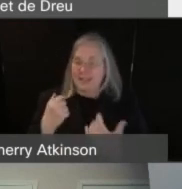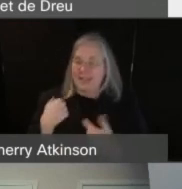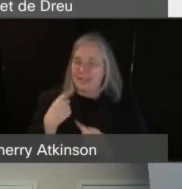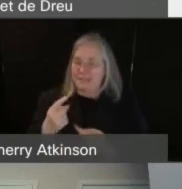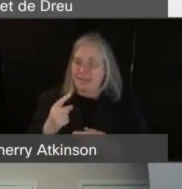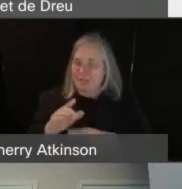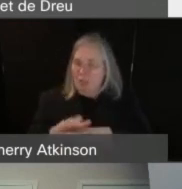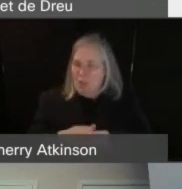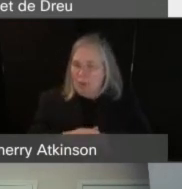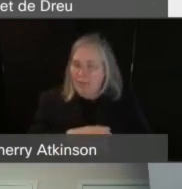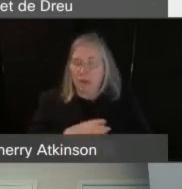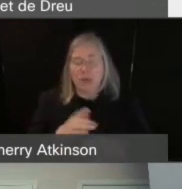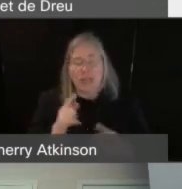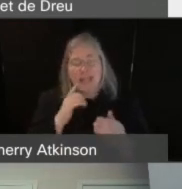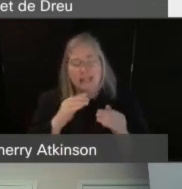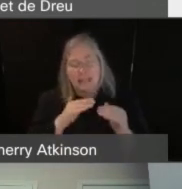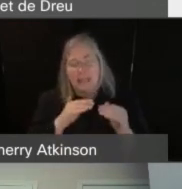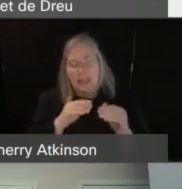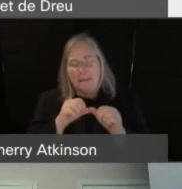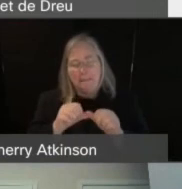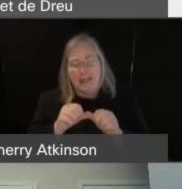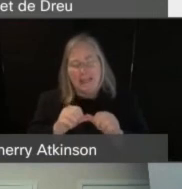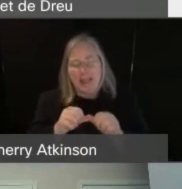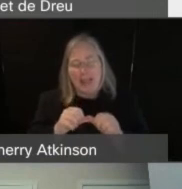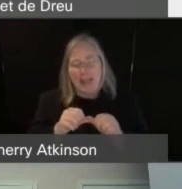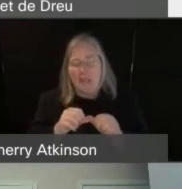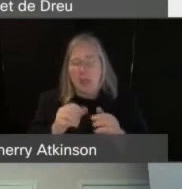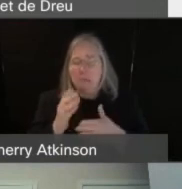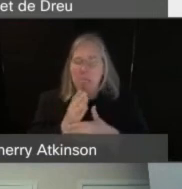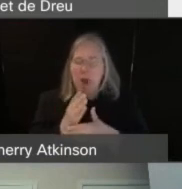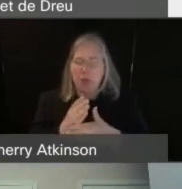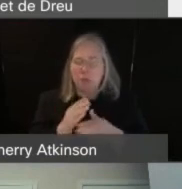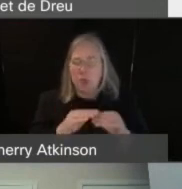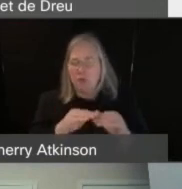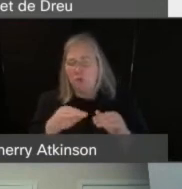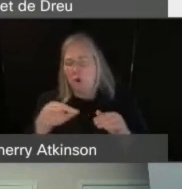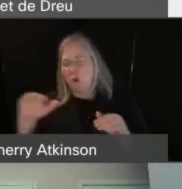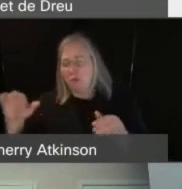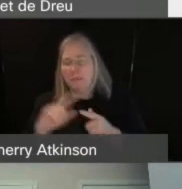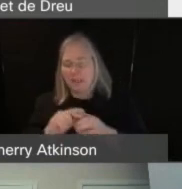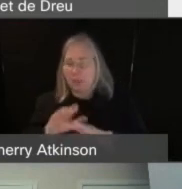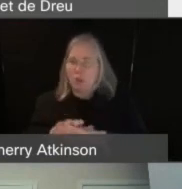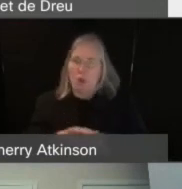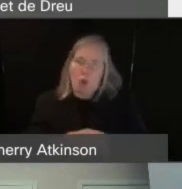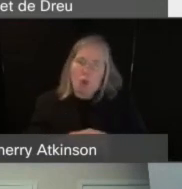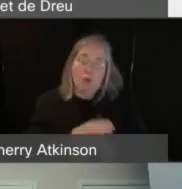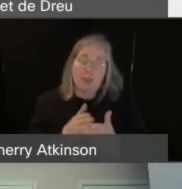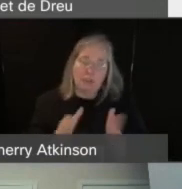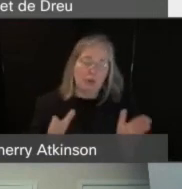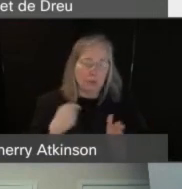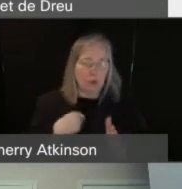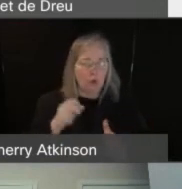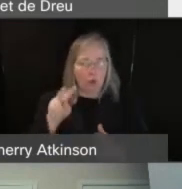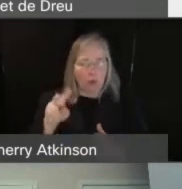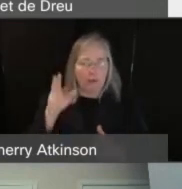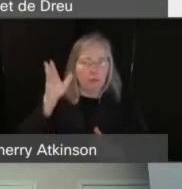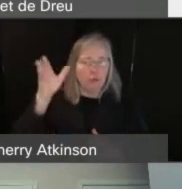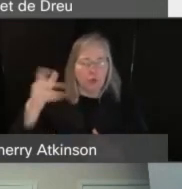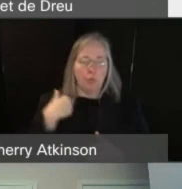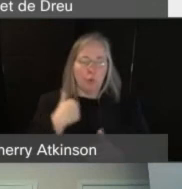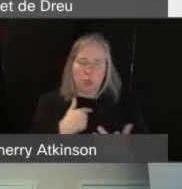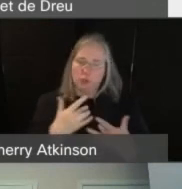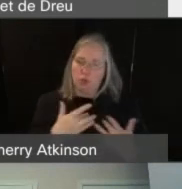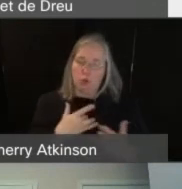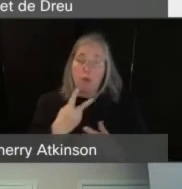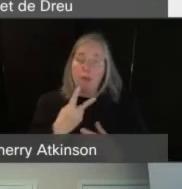maintained a moderate growth, but has been slowing down in general. And looking forward, we do have concerns both from the pandemic